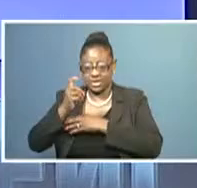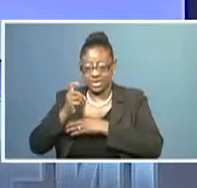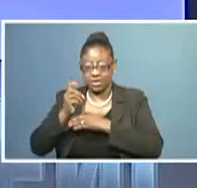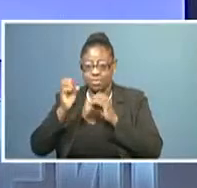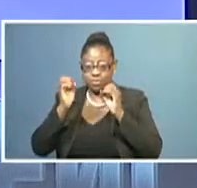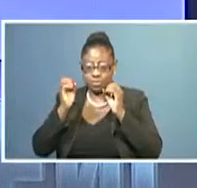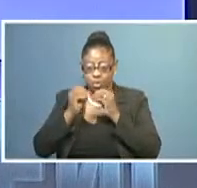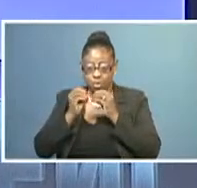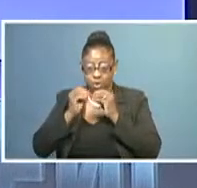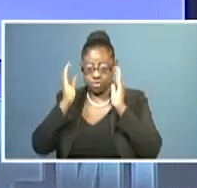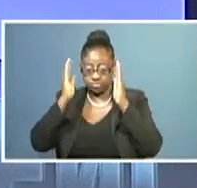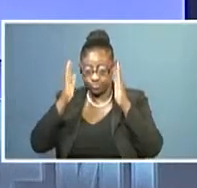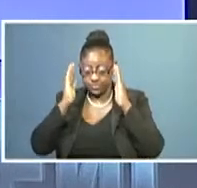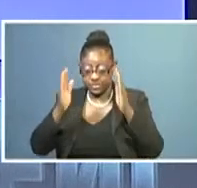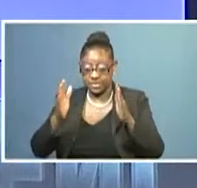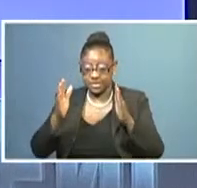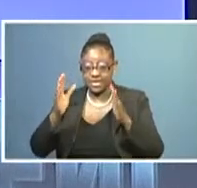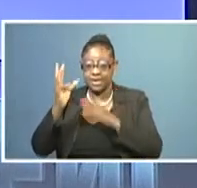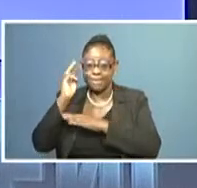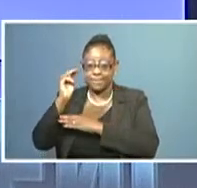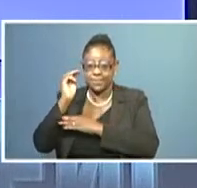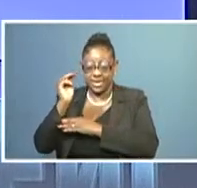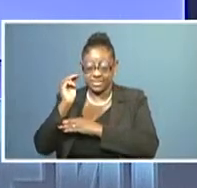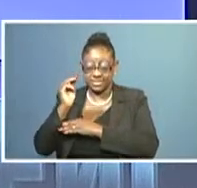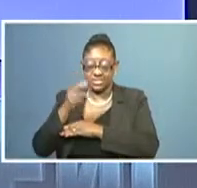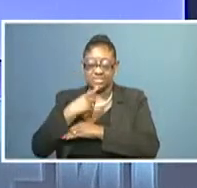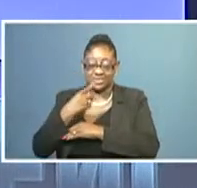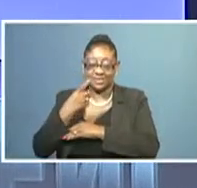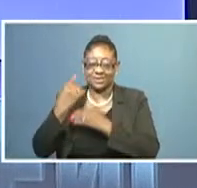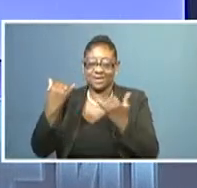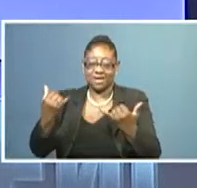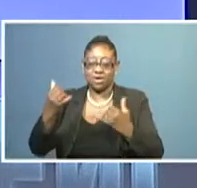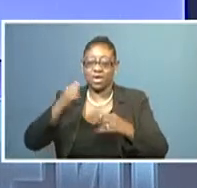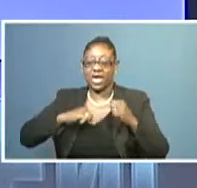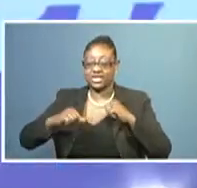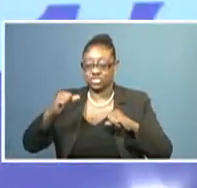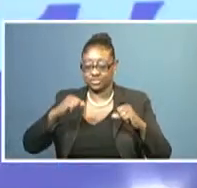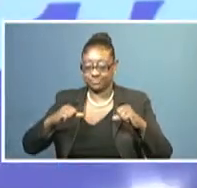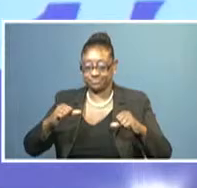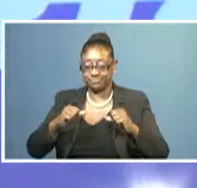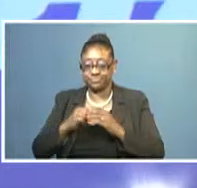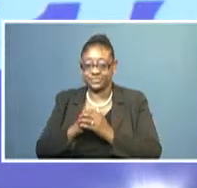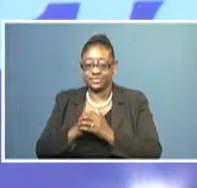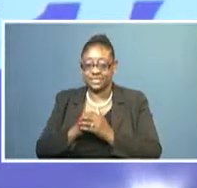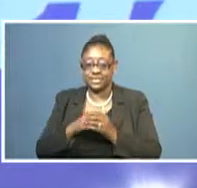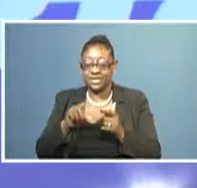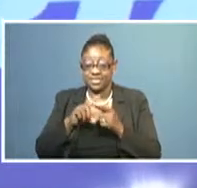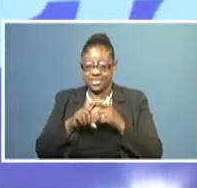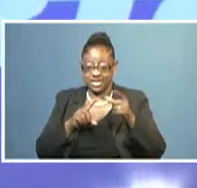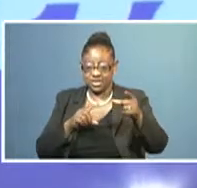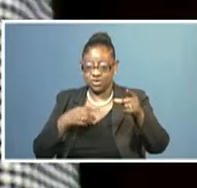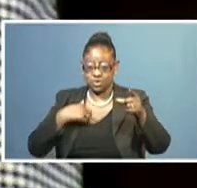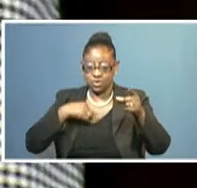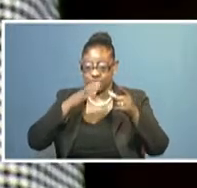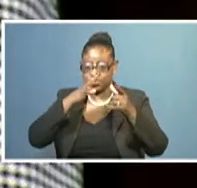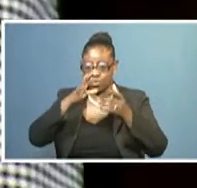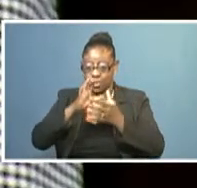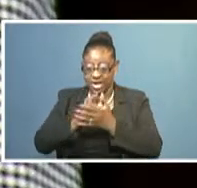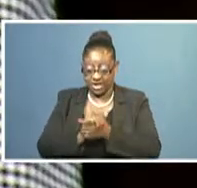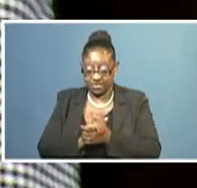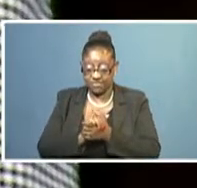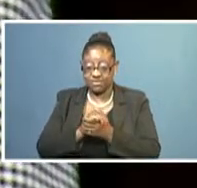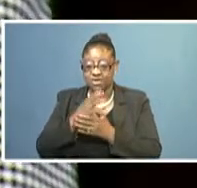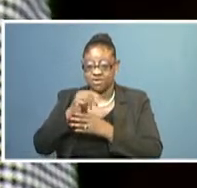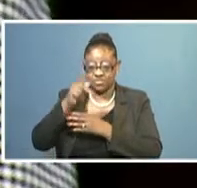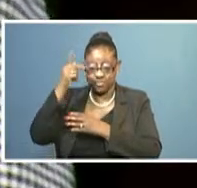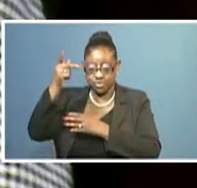She concludes with the message that the time for action is now. Similar sentiments echoed by wife of the Prime Minister,